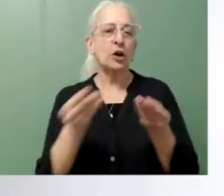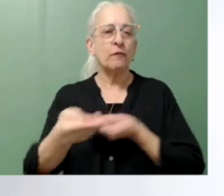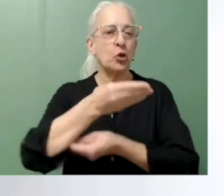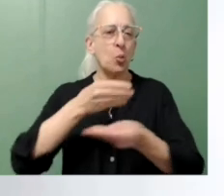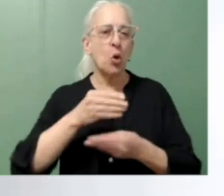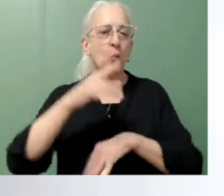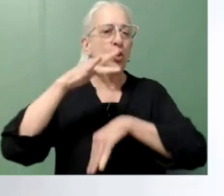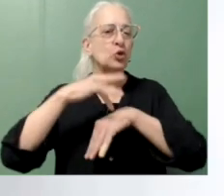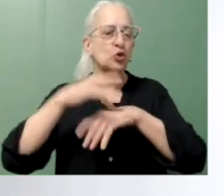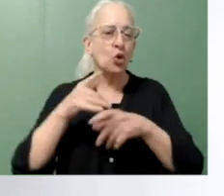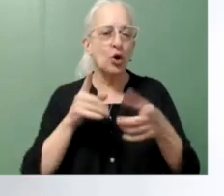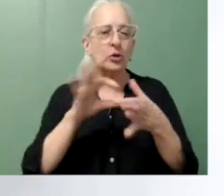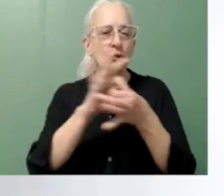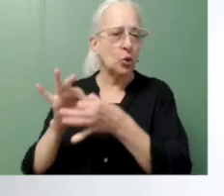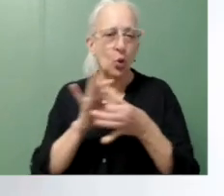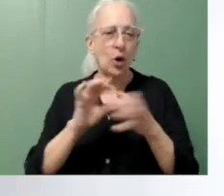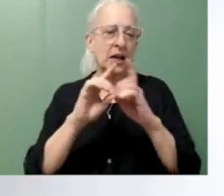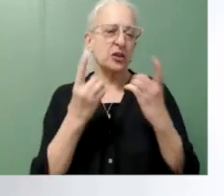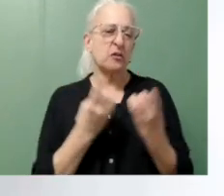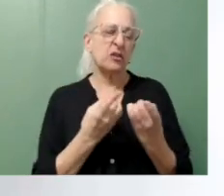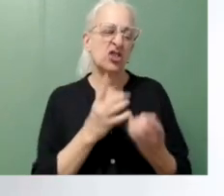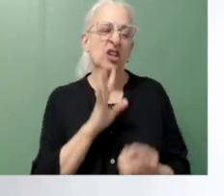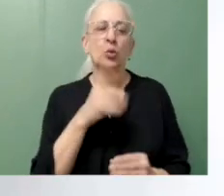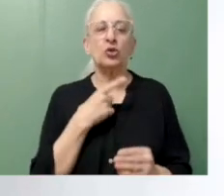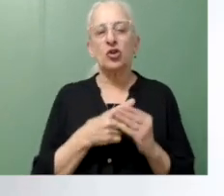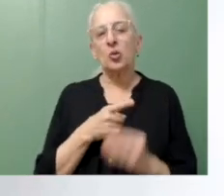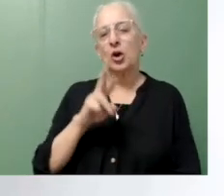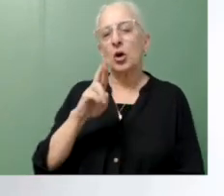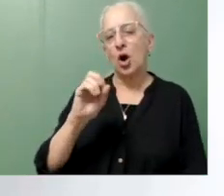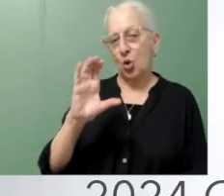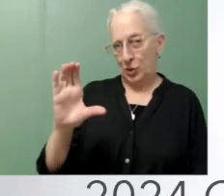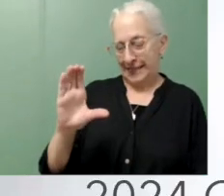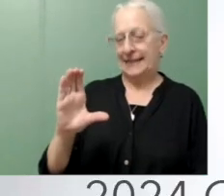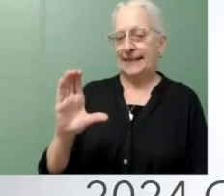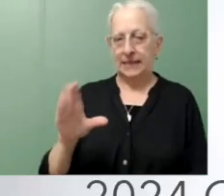and I'll be going over the Clean Transportation Regional Outreach Coordinators. Next slide, please.